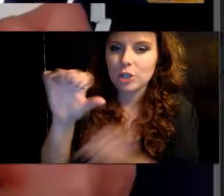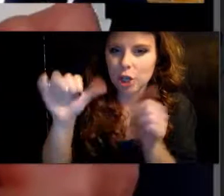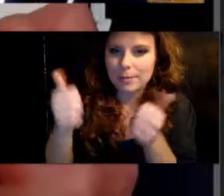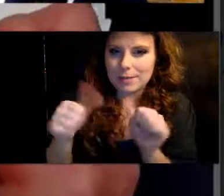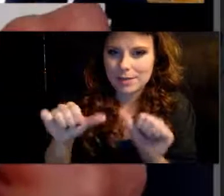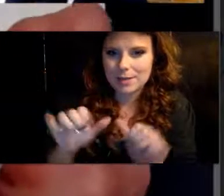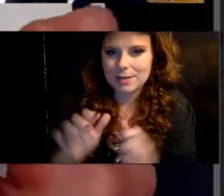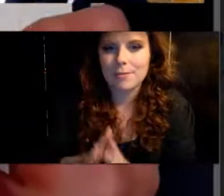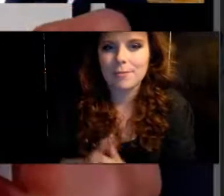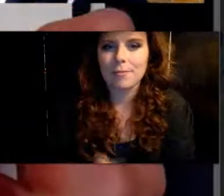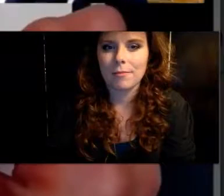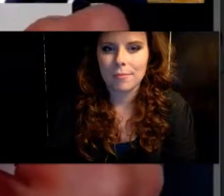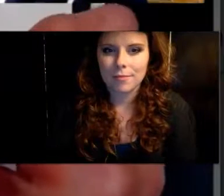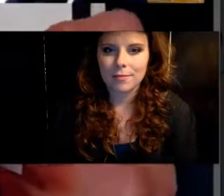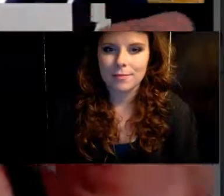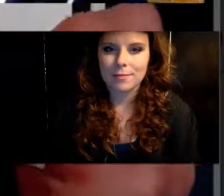shapes